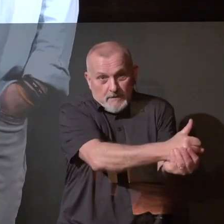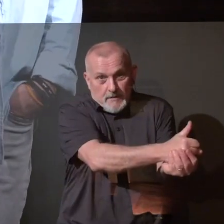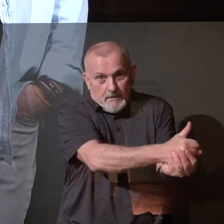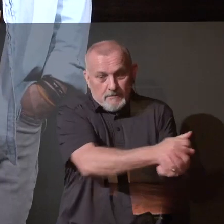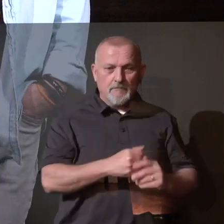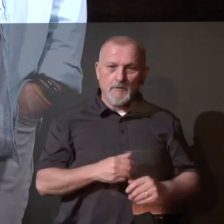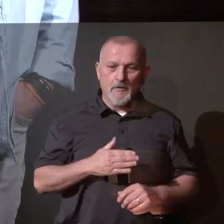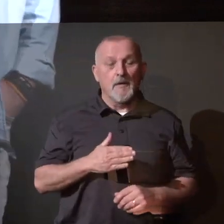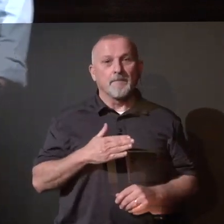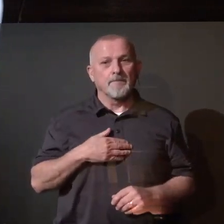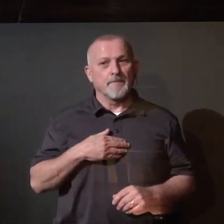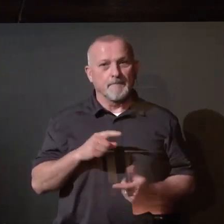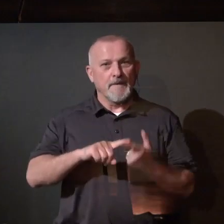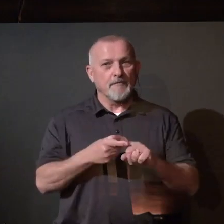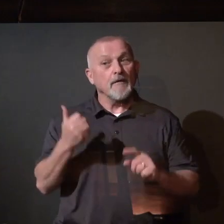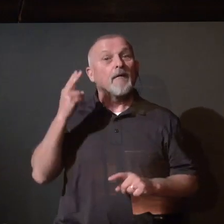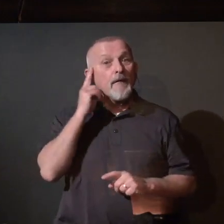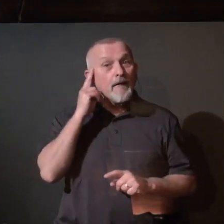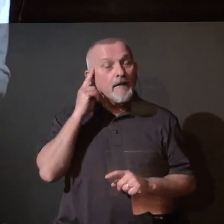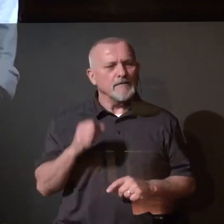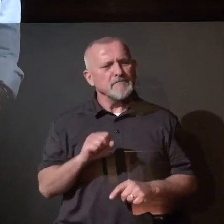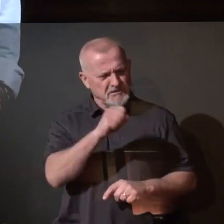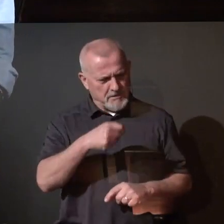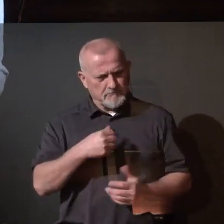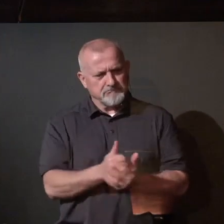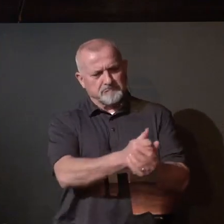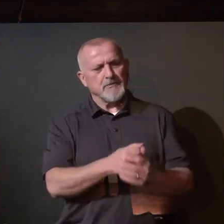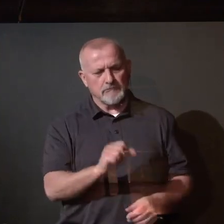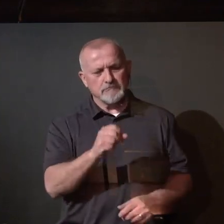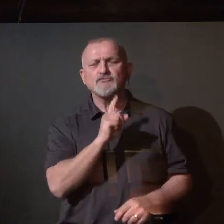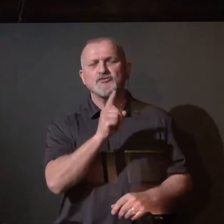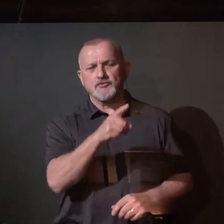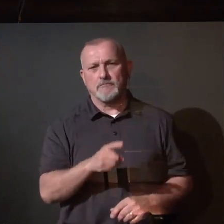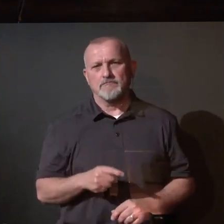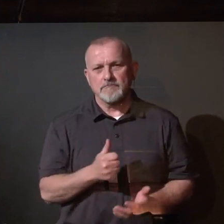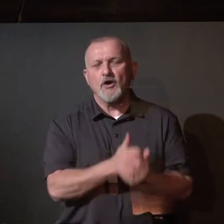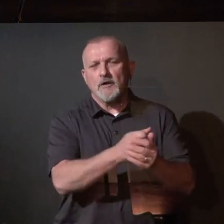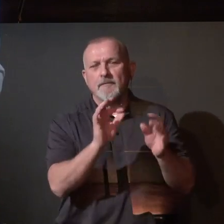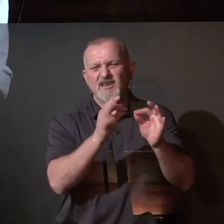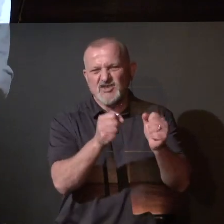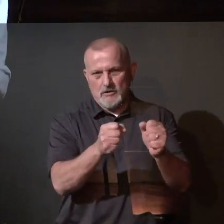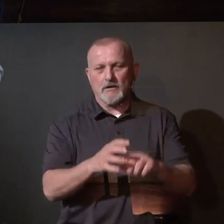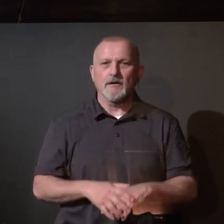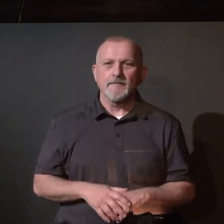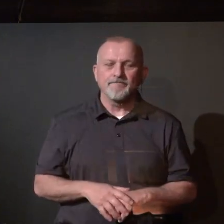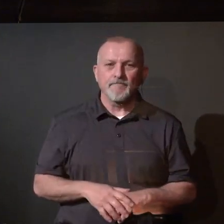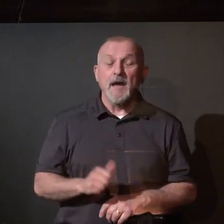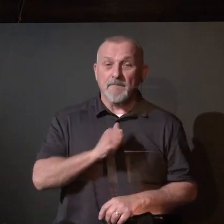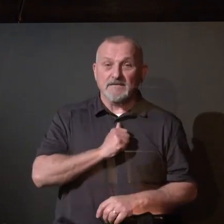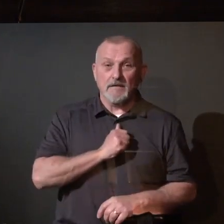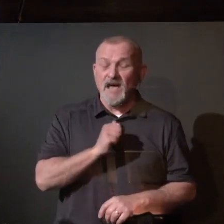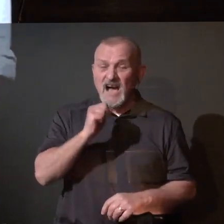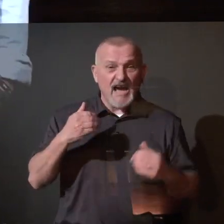let's say my friend says, sure, I'll help them. Tell them to come see me. I'll help them. I'll walk them through it, and I'll help them fix their car. You see, I don't